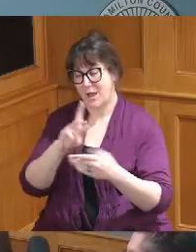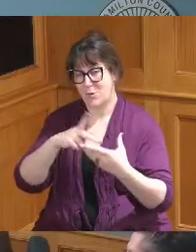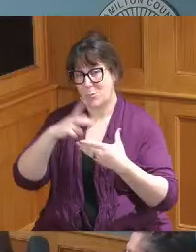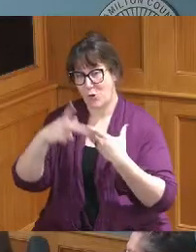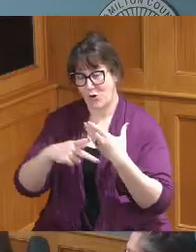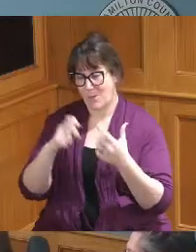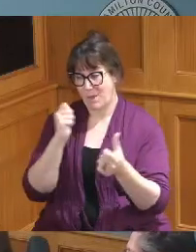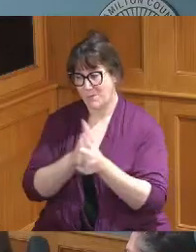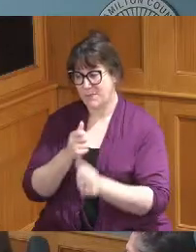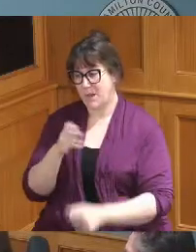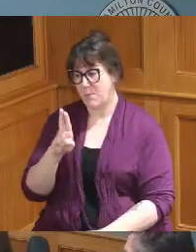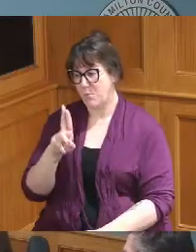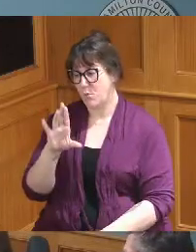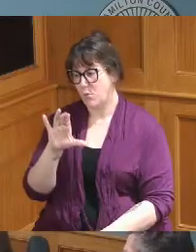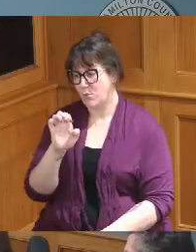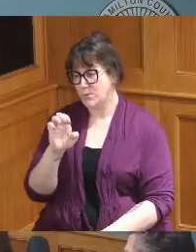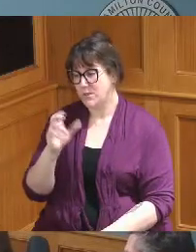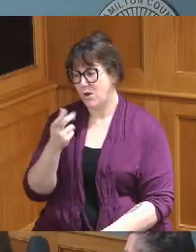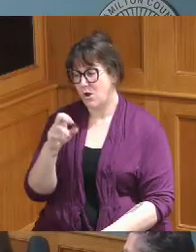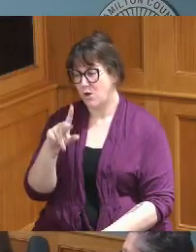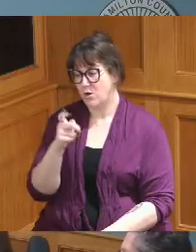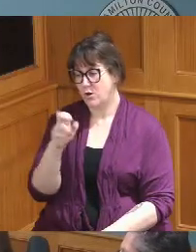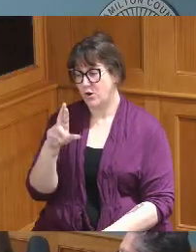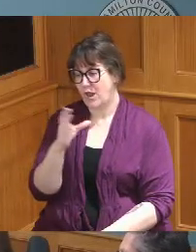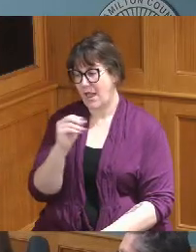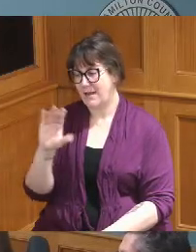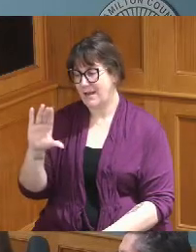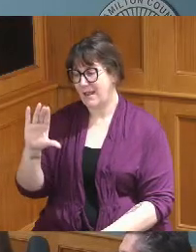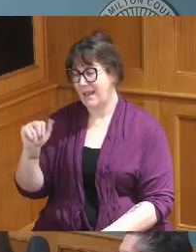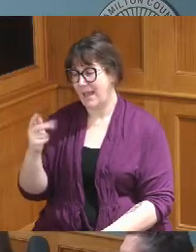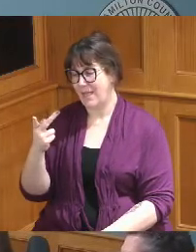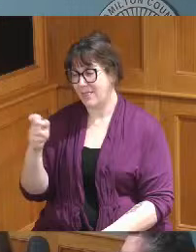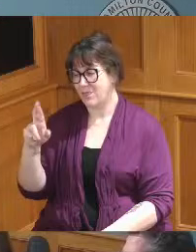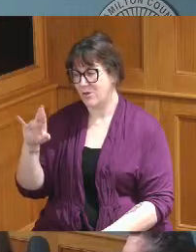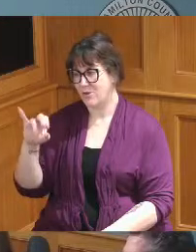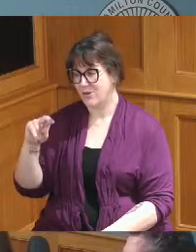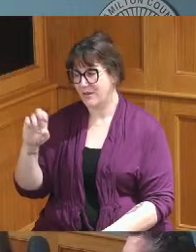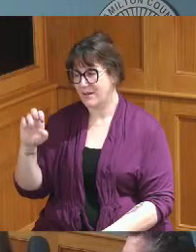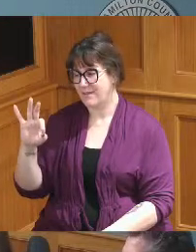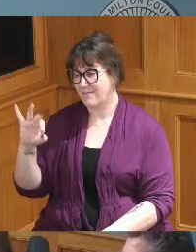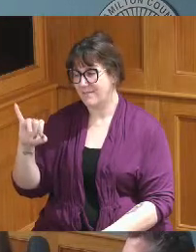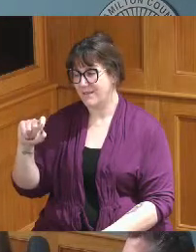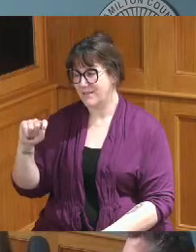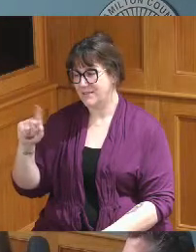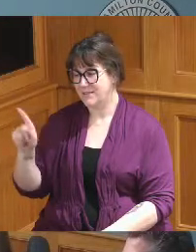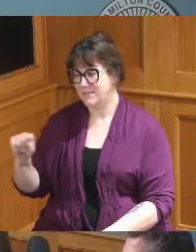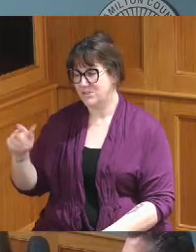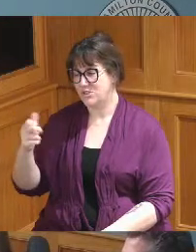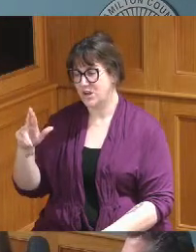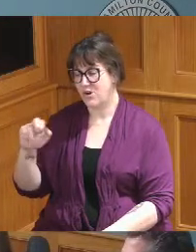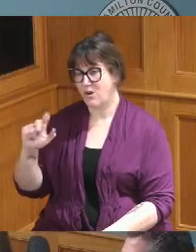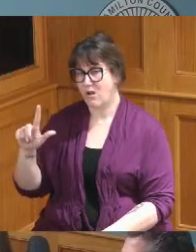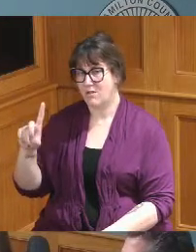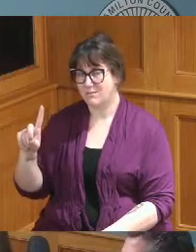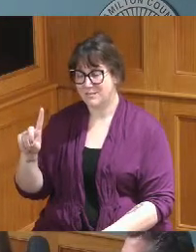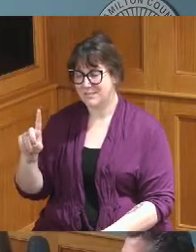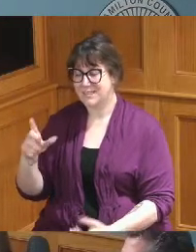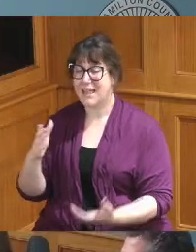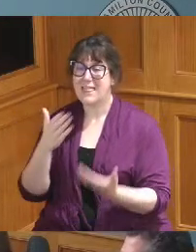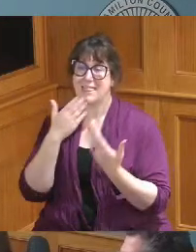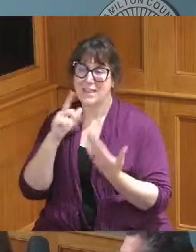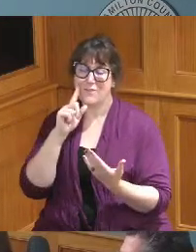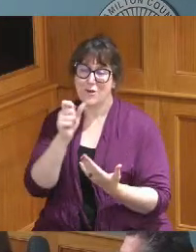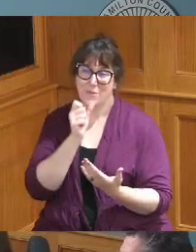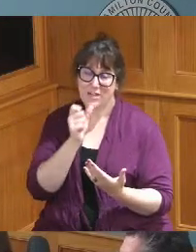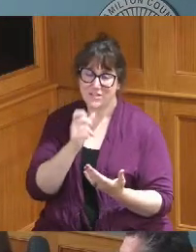Carter and Catherine Fitzgerald are here from Alloy. Thank you for your patience. Welcome to our meeting. Good